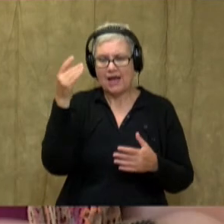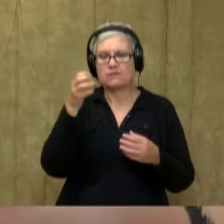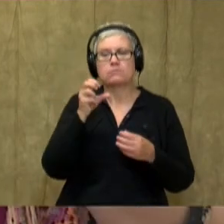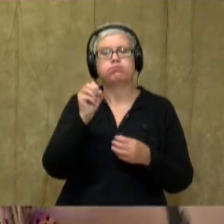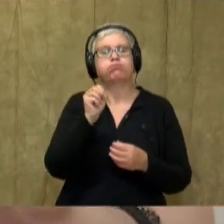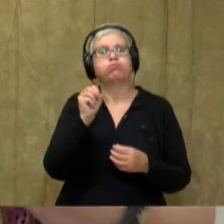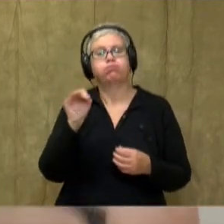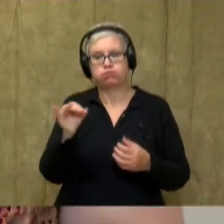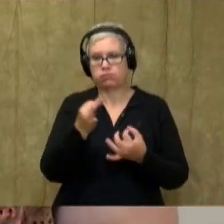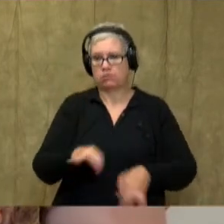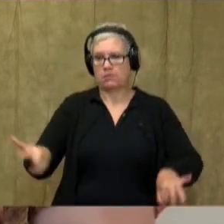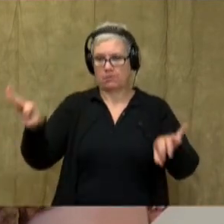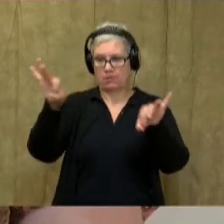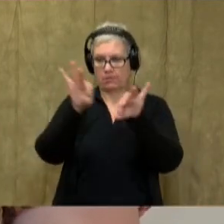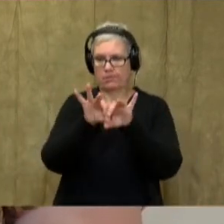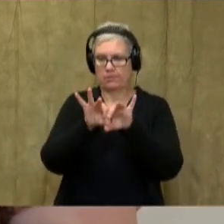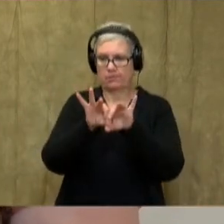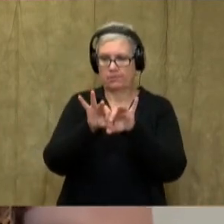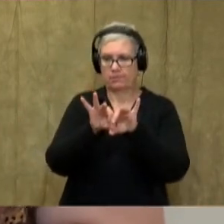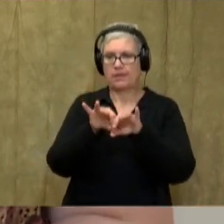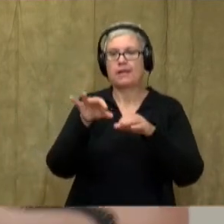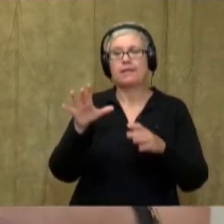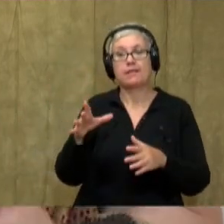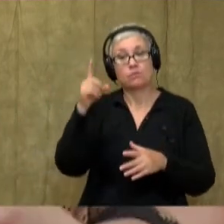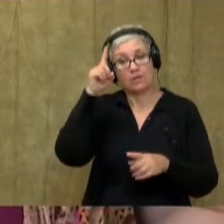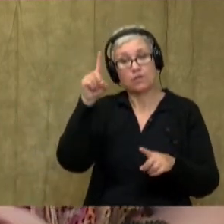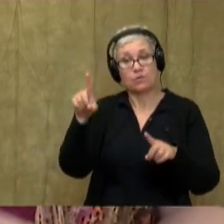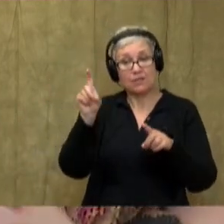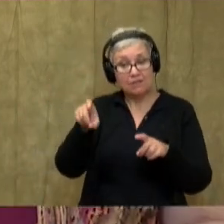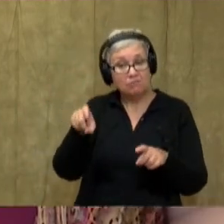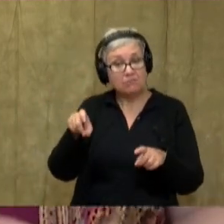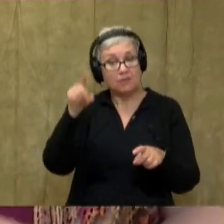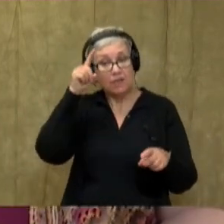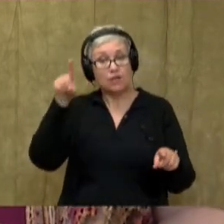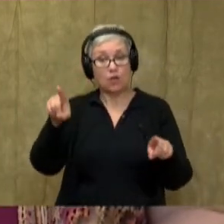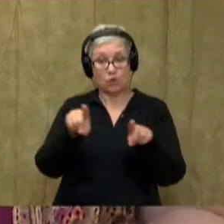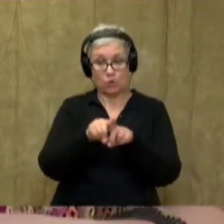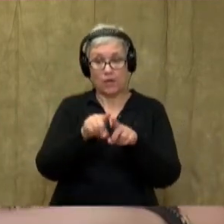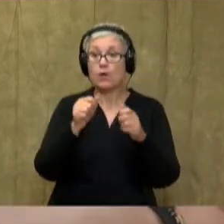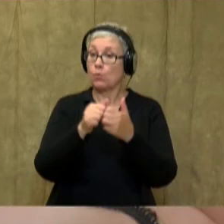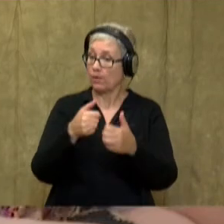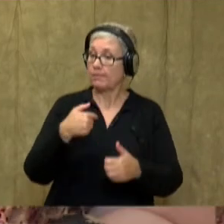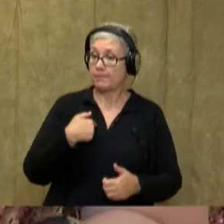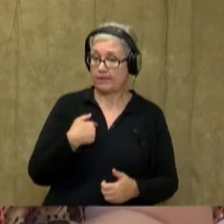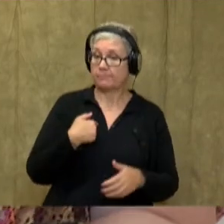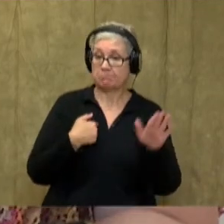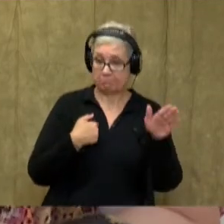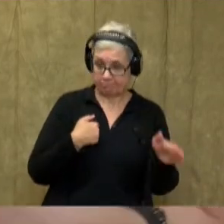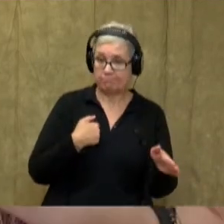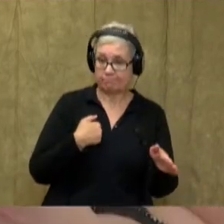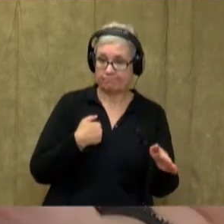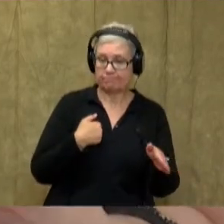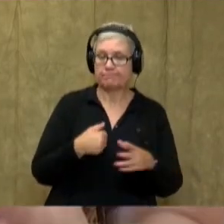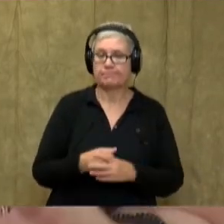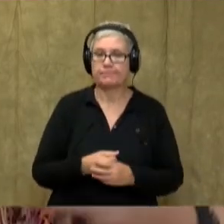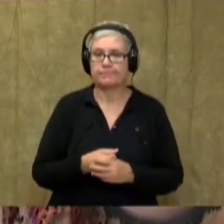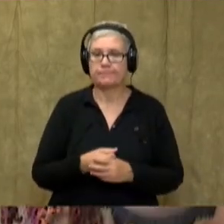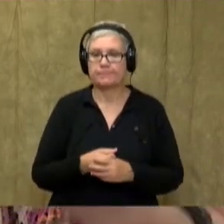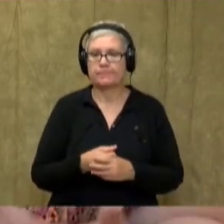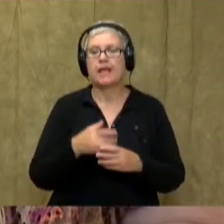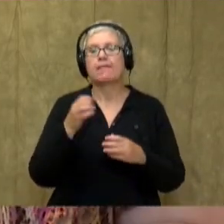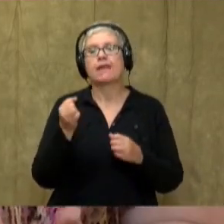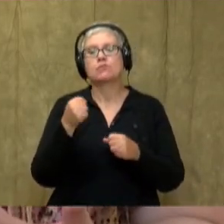to agree with the way I feel. This is why I feel this way. Okay? That's where you make